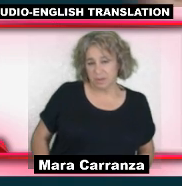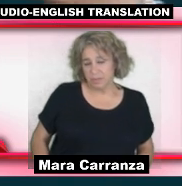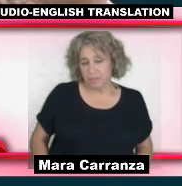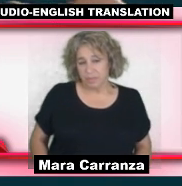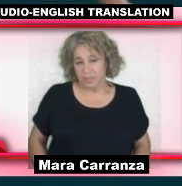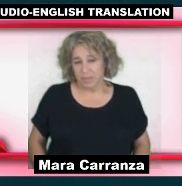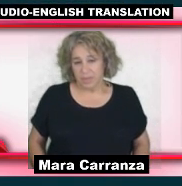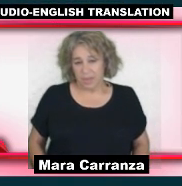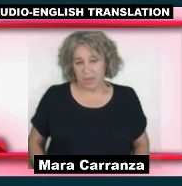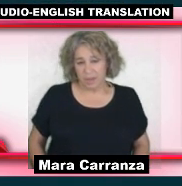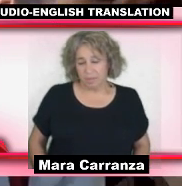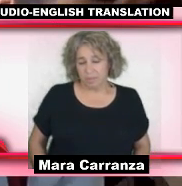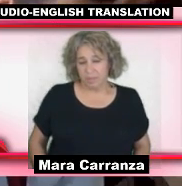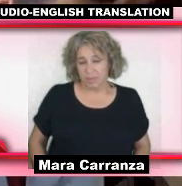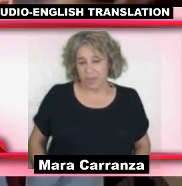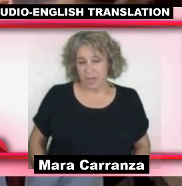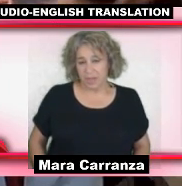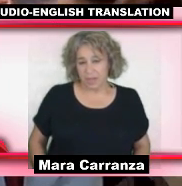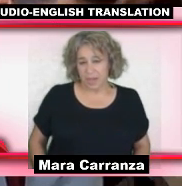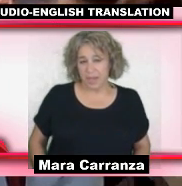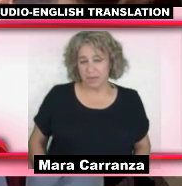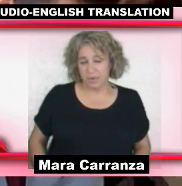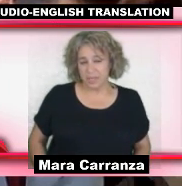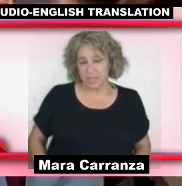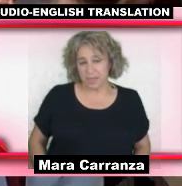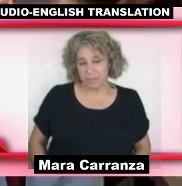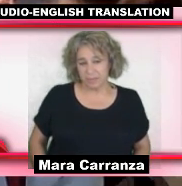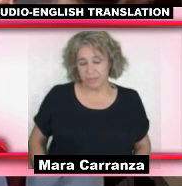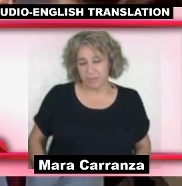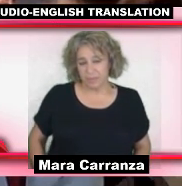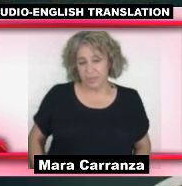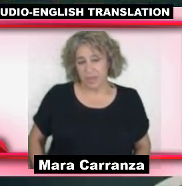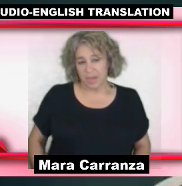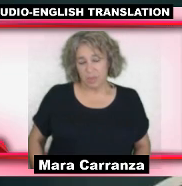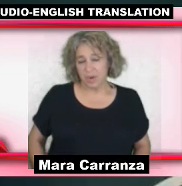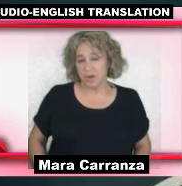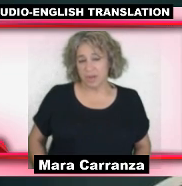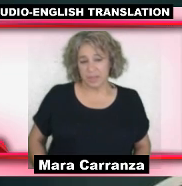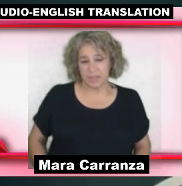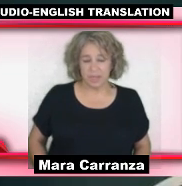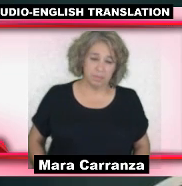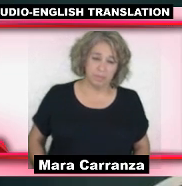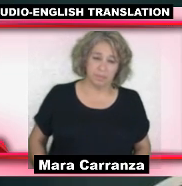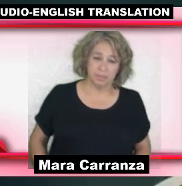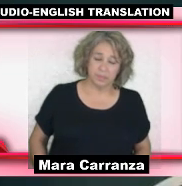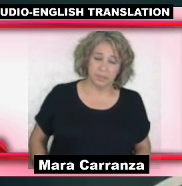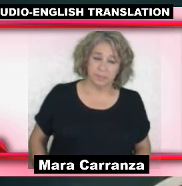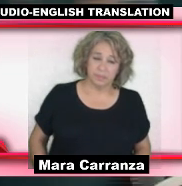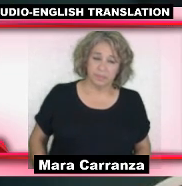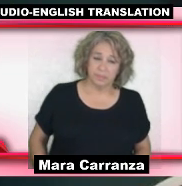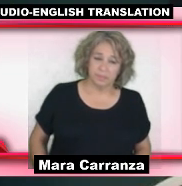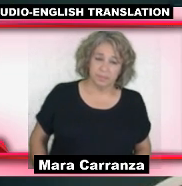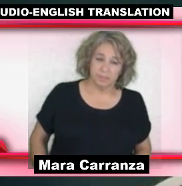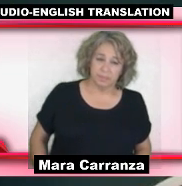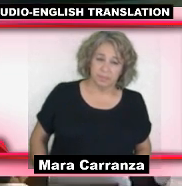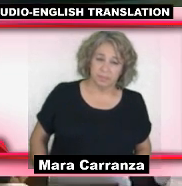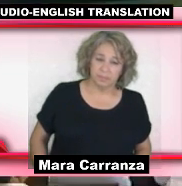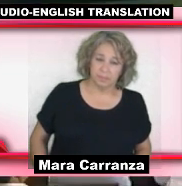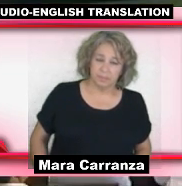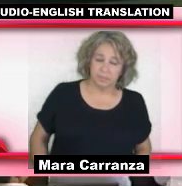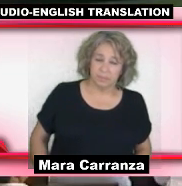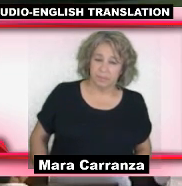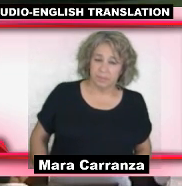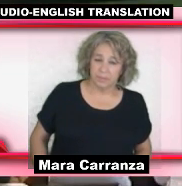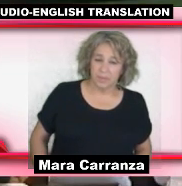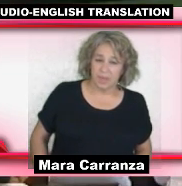nosotros no hacemos eso. I had no reason. Somos iguales. And we are not the same. Y lo voy